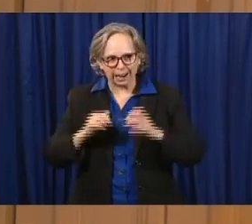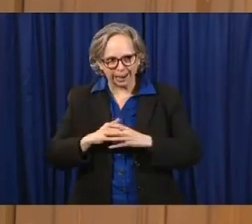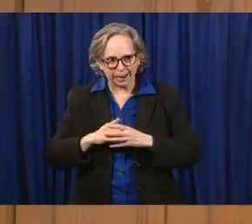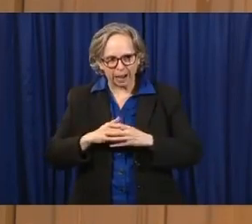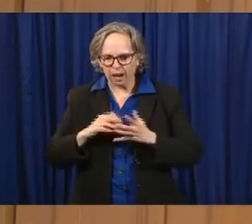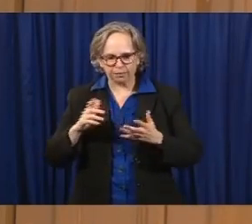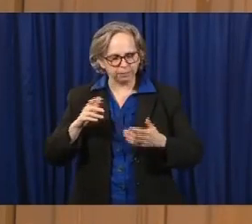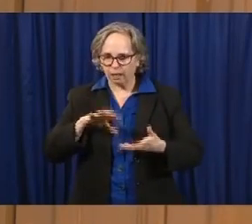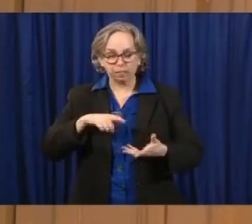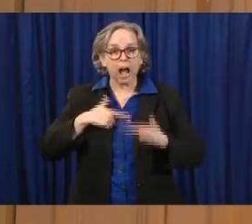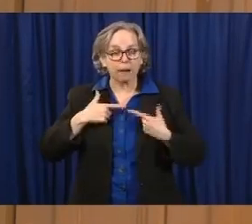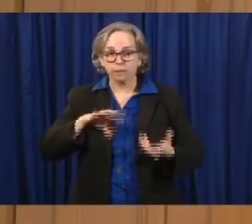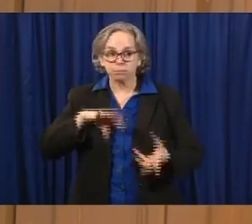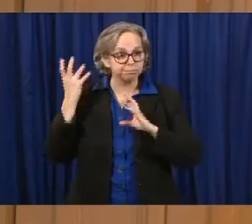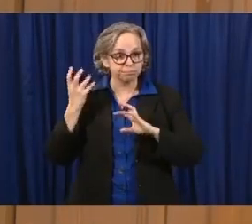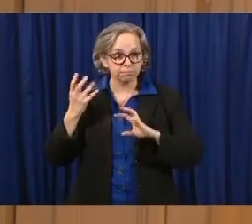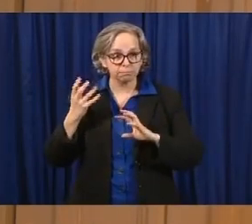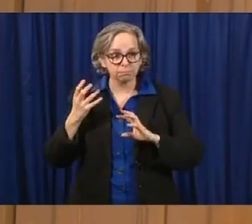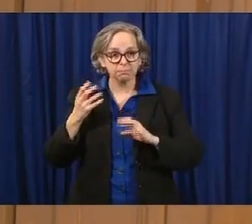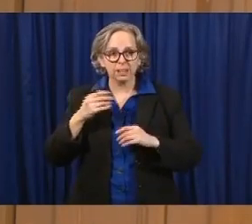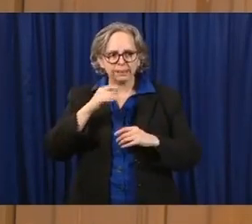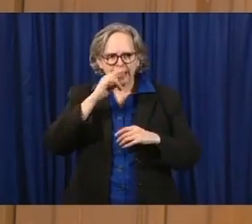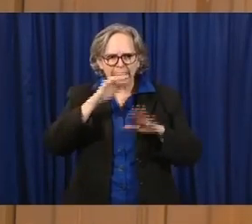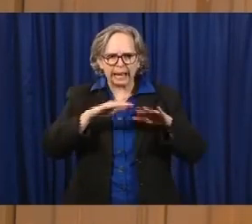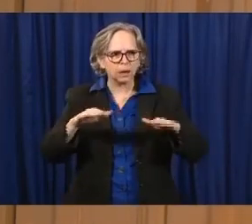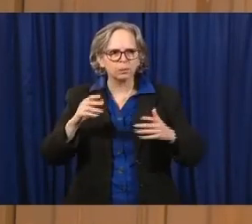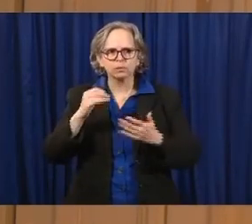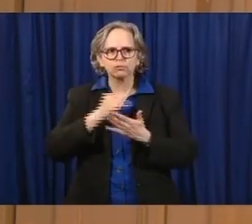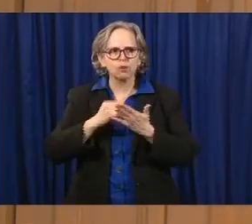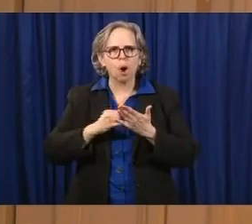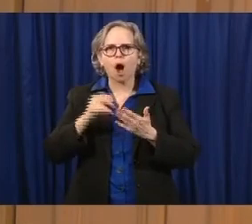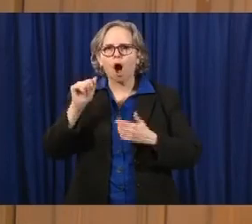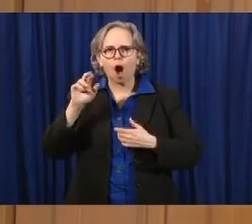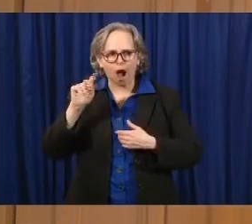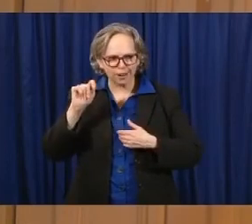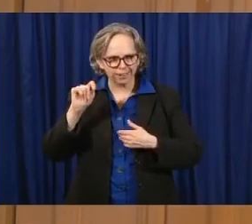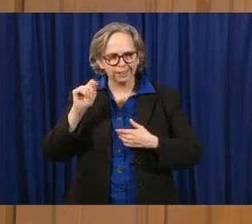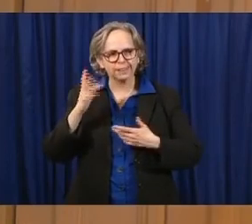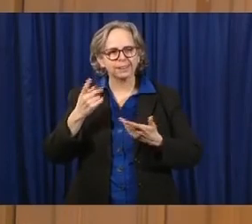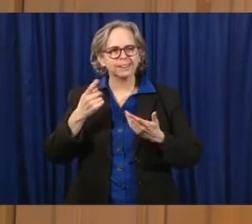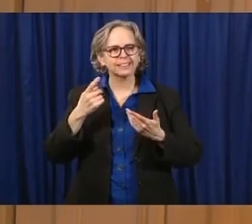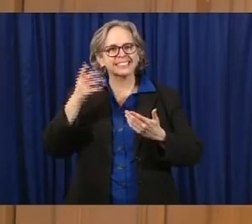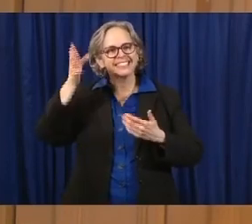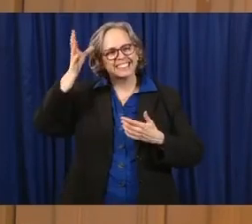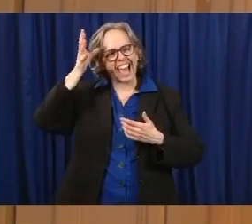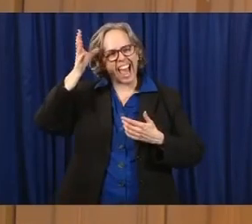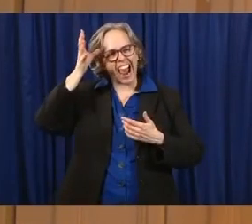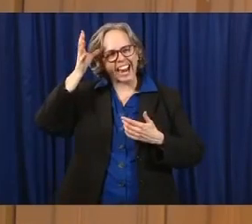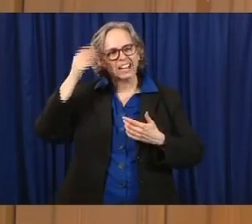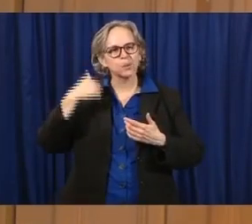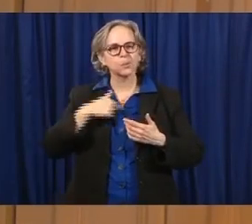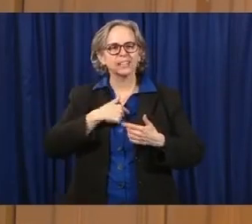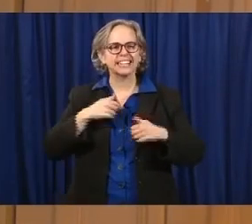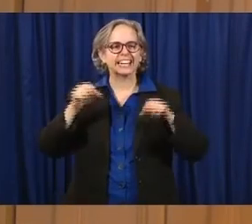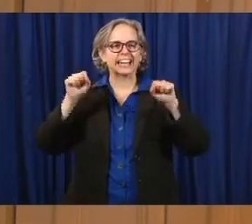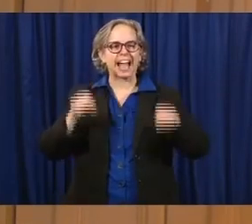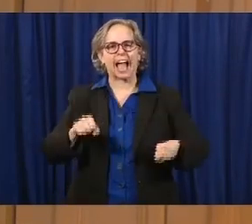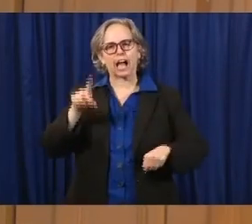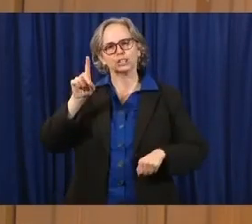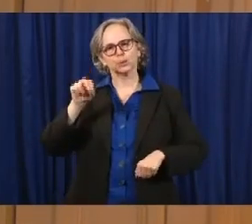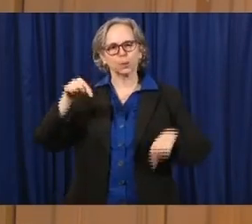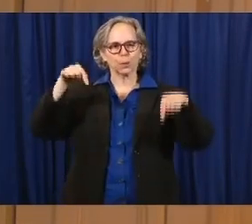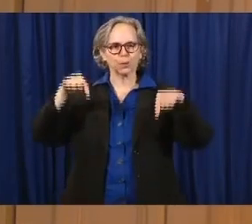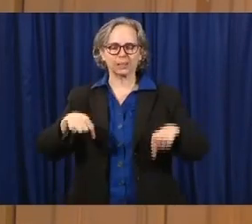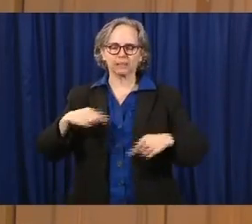artwork that showed, she said, "Daddy, we can do this." And he was just so sad, and Mom is sad. I mean, it's just, these are